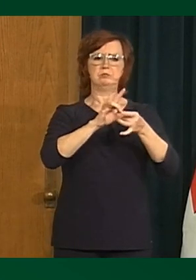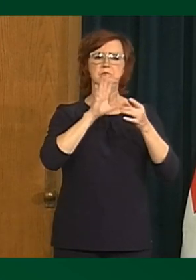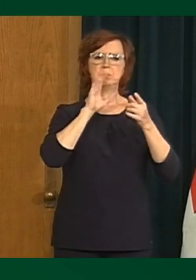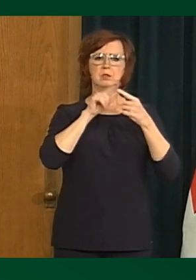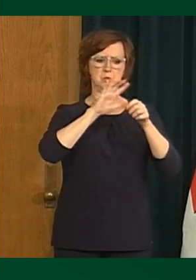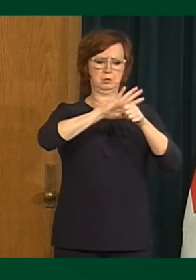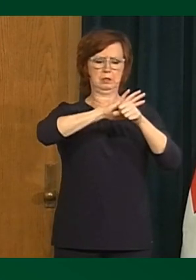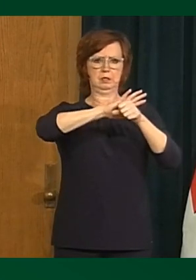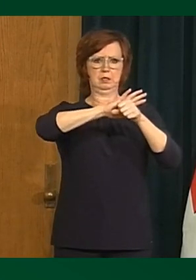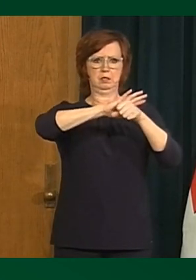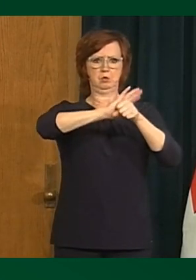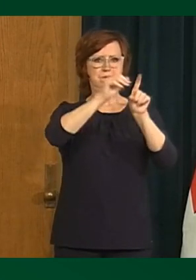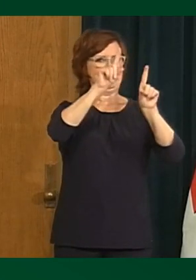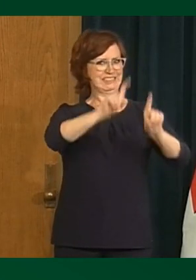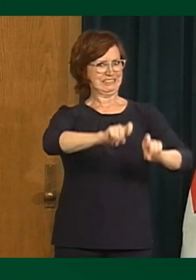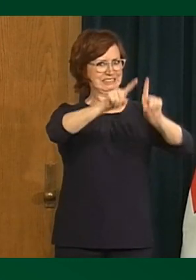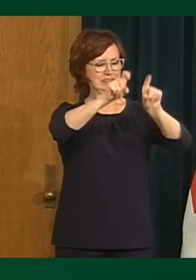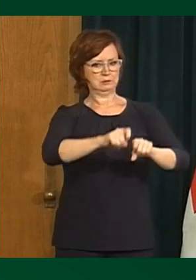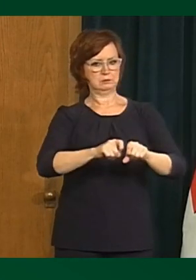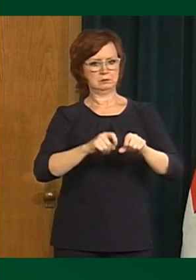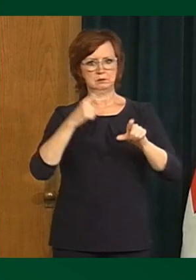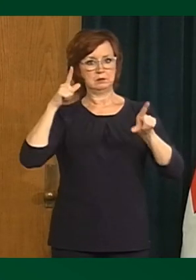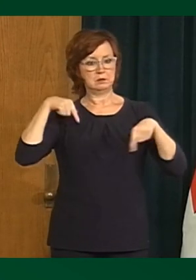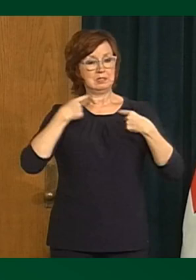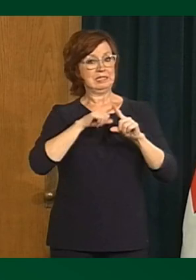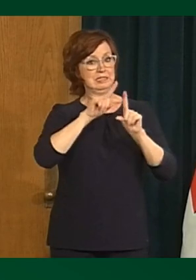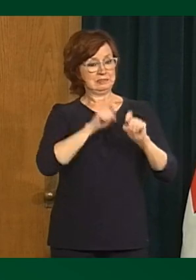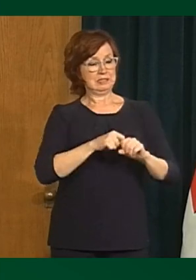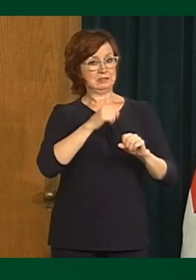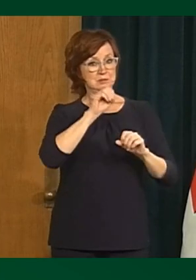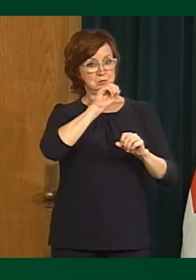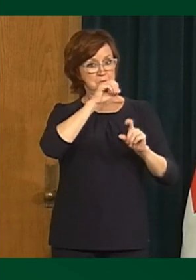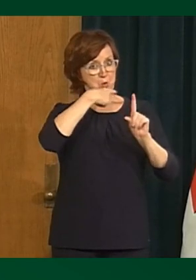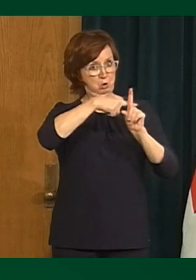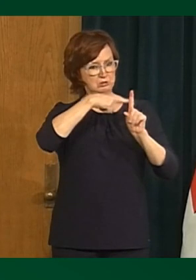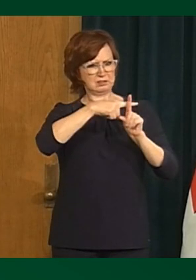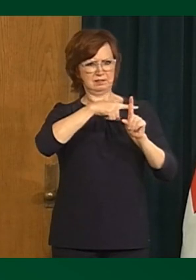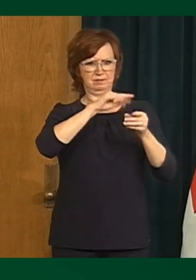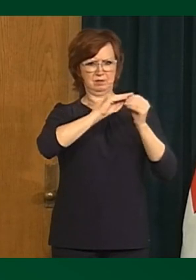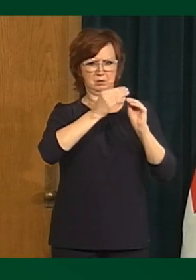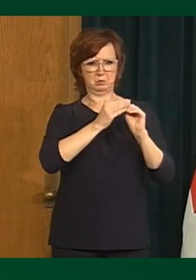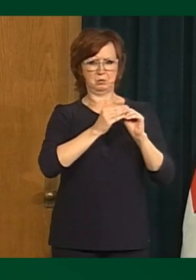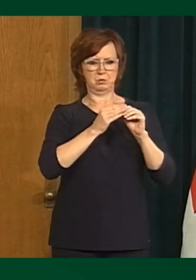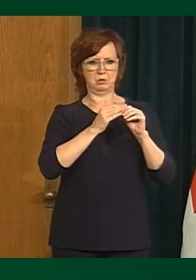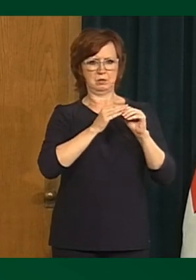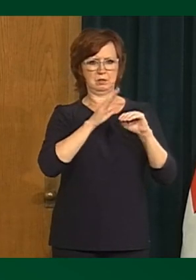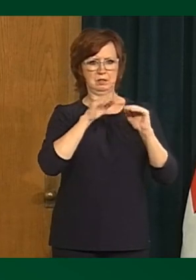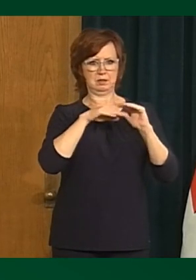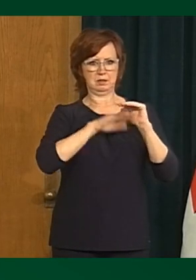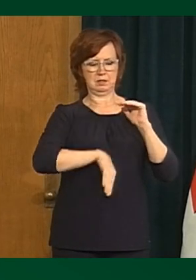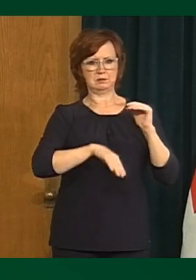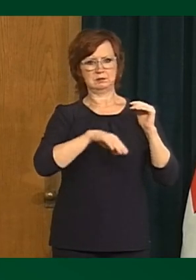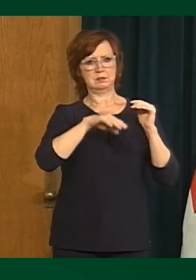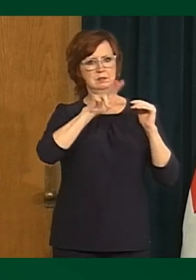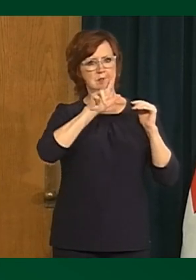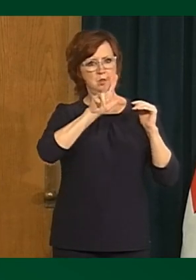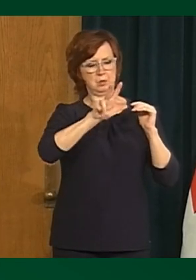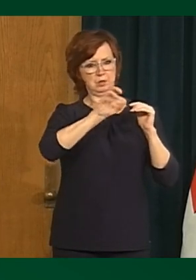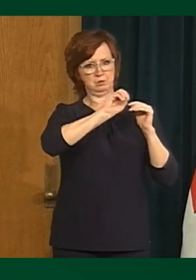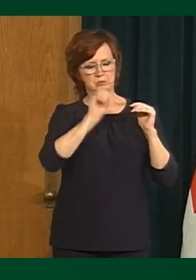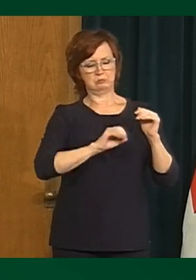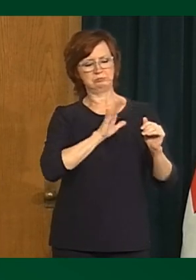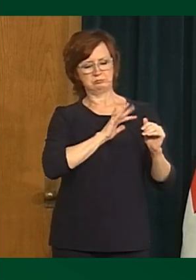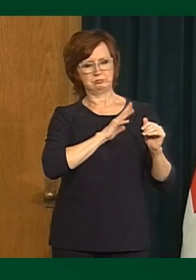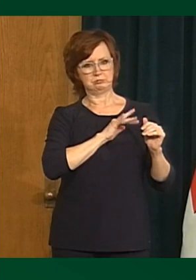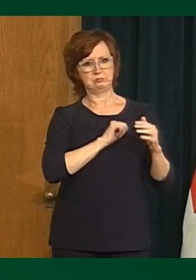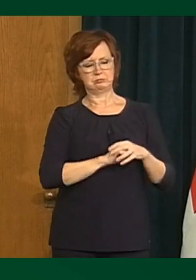never gone up above 3%, and currently it's at 1.4%. So that's really a good sign that even though our testing numbers have